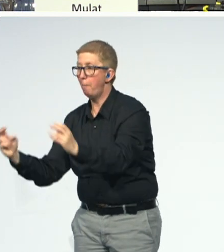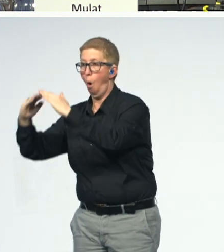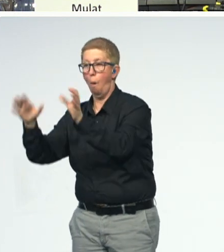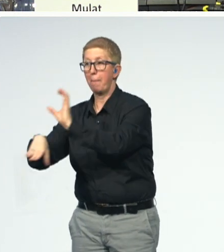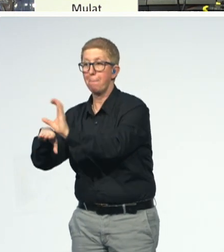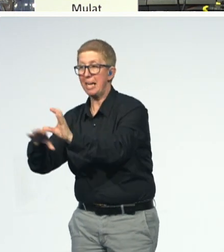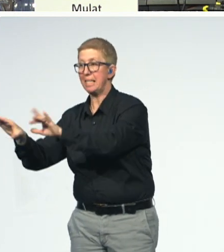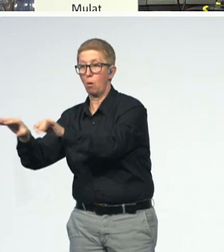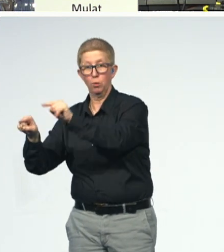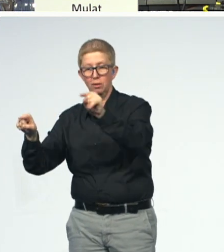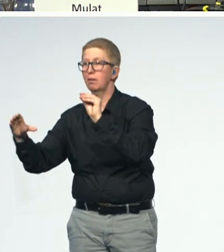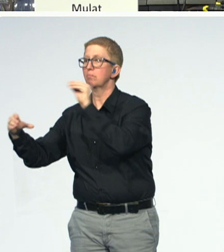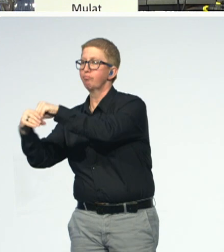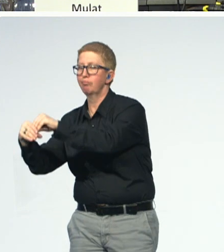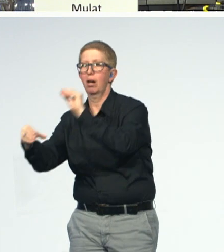screening tests,